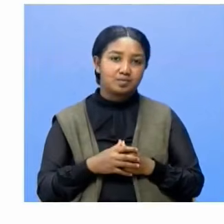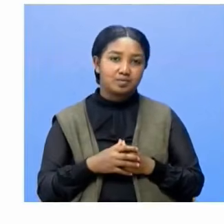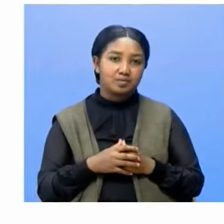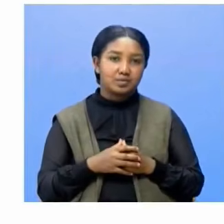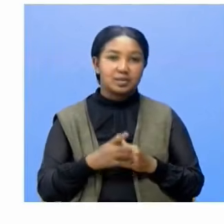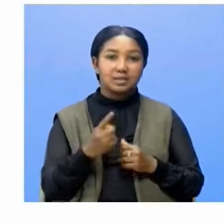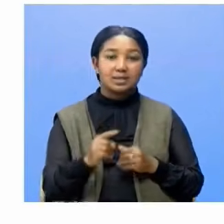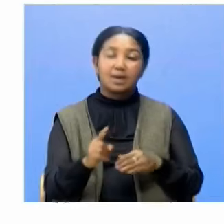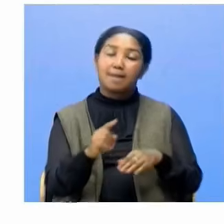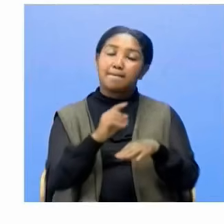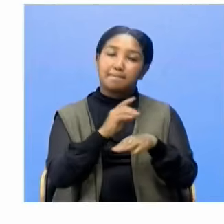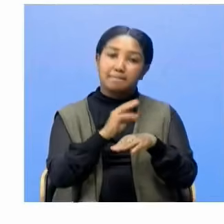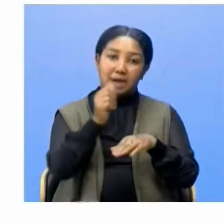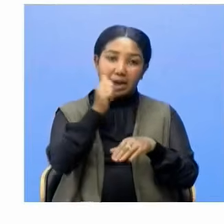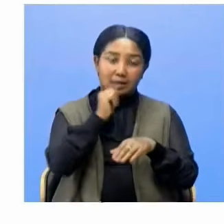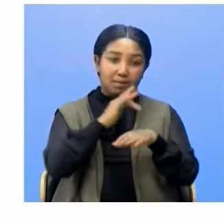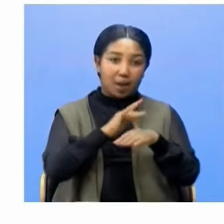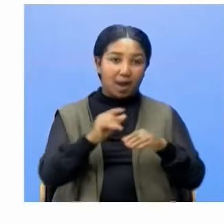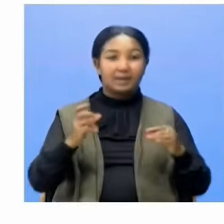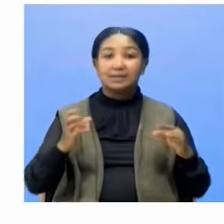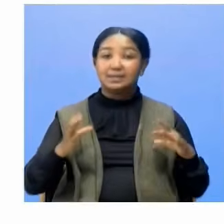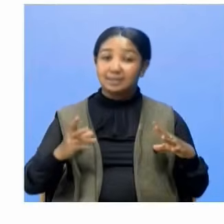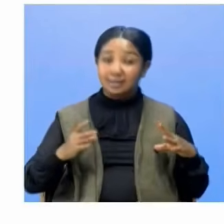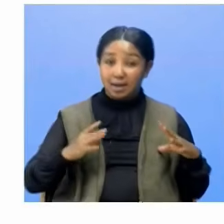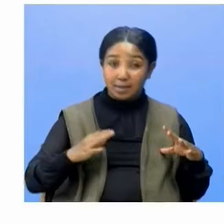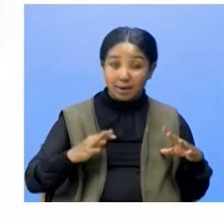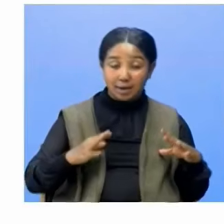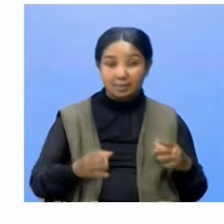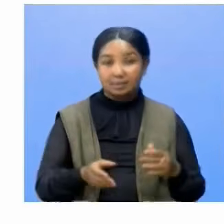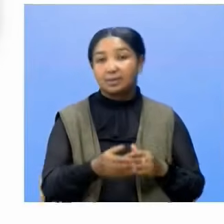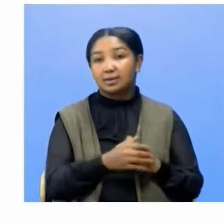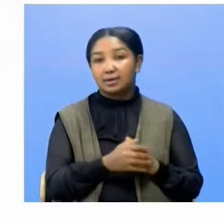The girls blank celebrate their